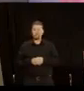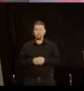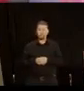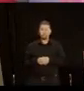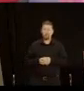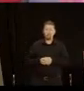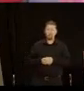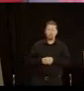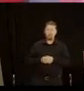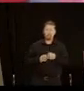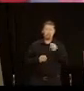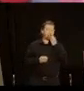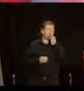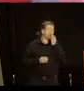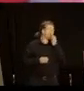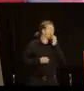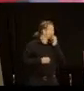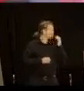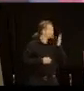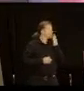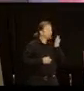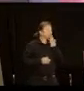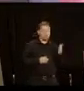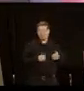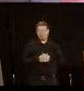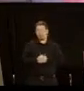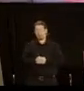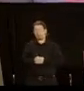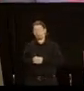Thank you so much. Thank you.